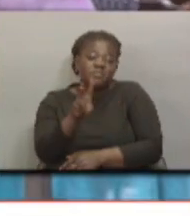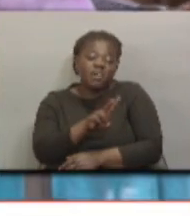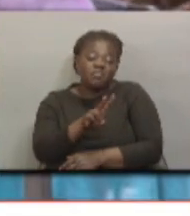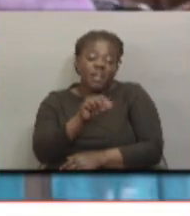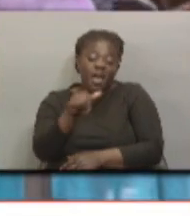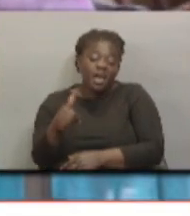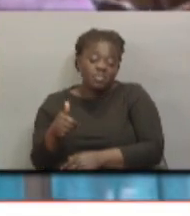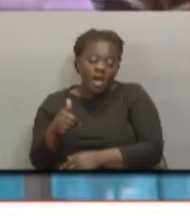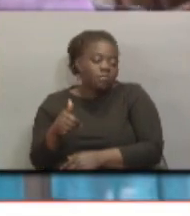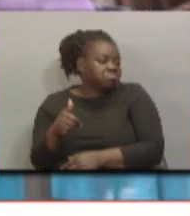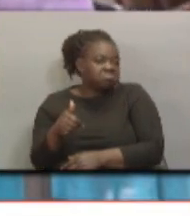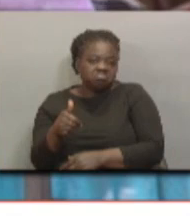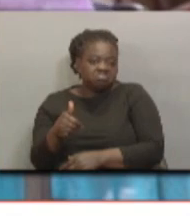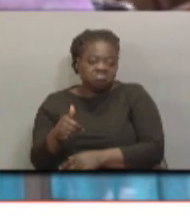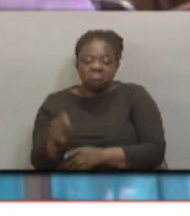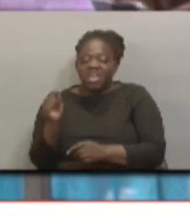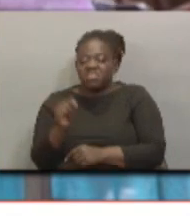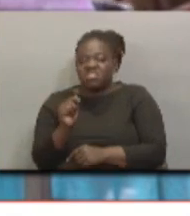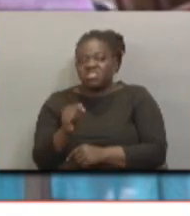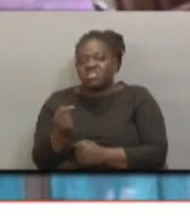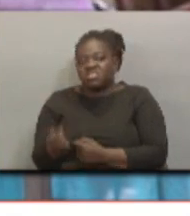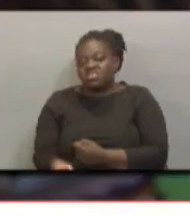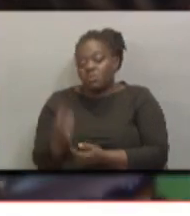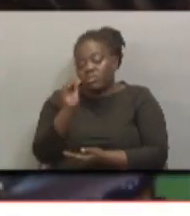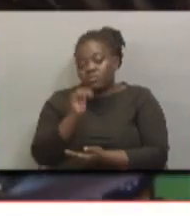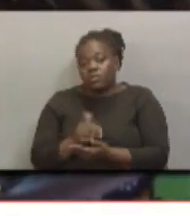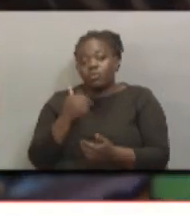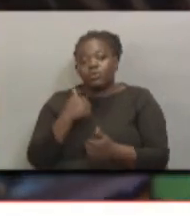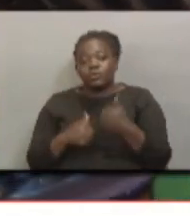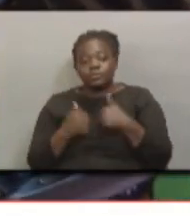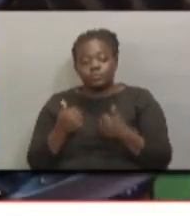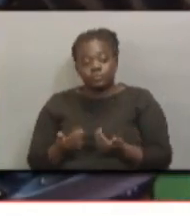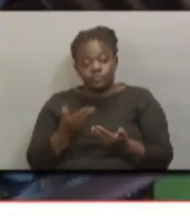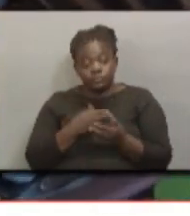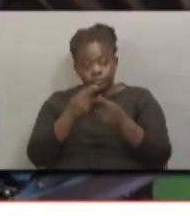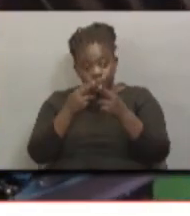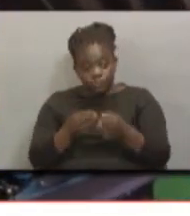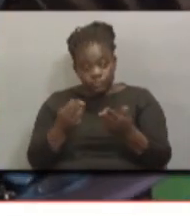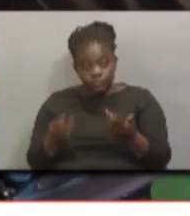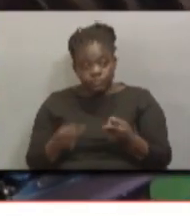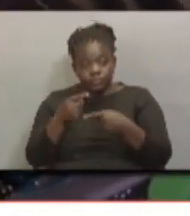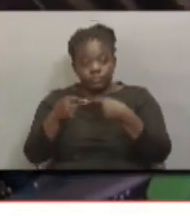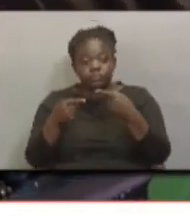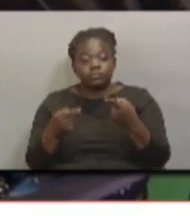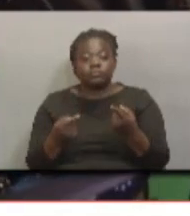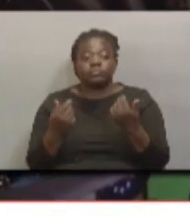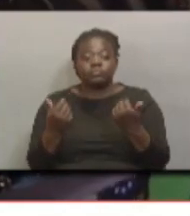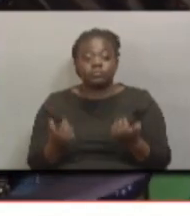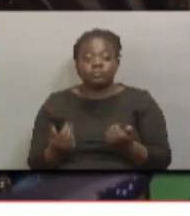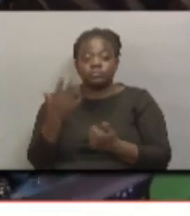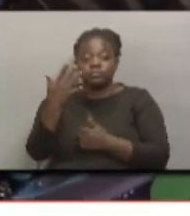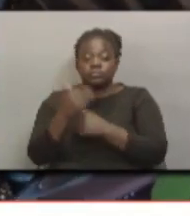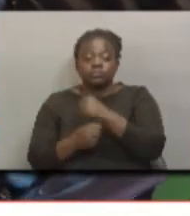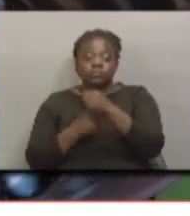one. This one we are paying with low interest. Ono alina essuubi nti singa beeyongera okutambula nga bwe guli kati mu myaka